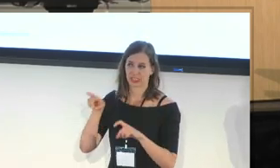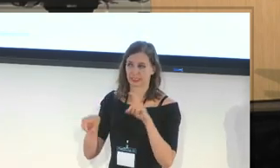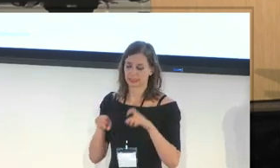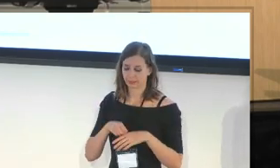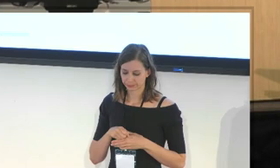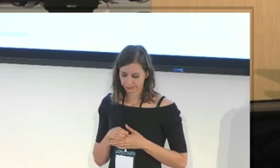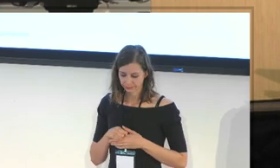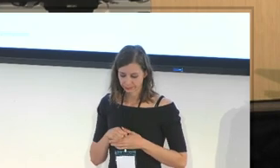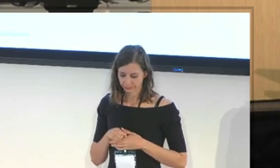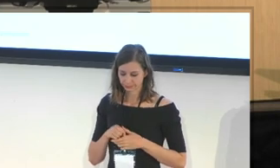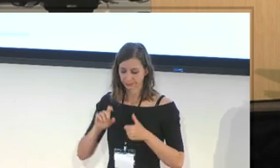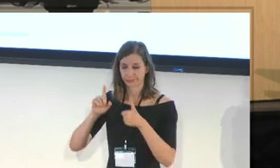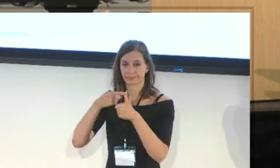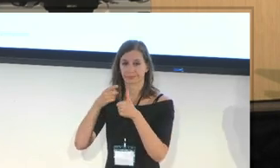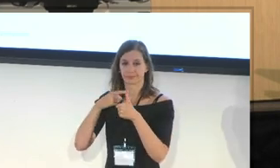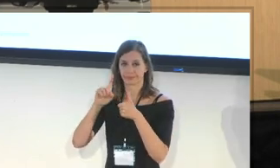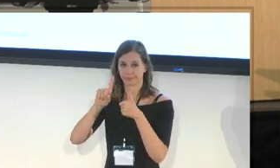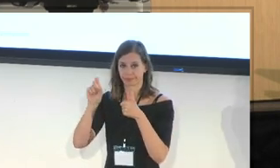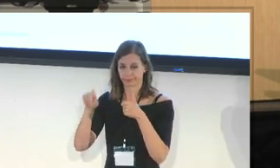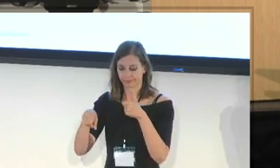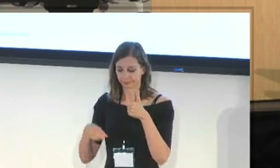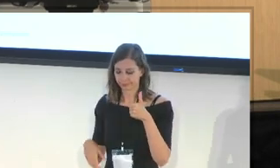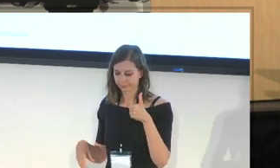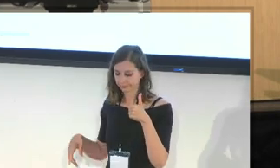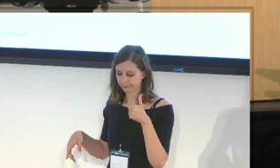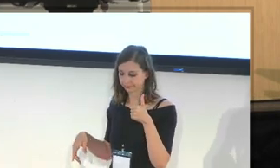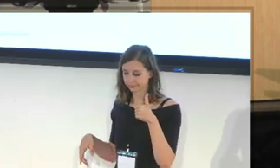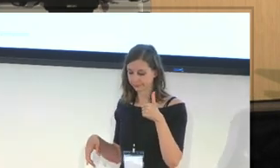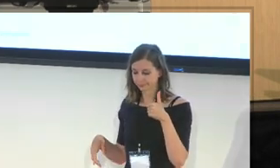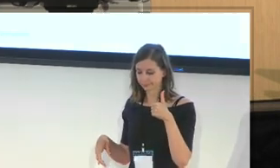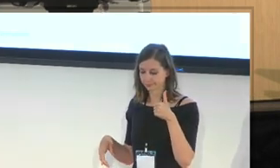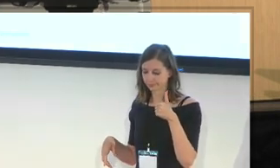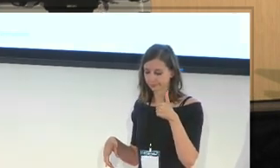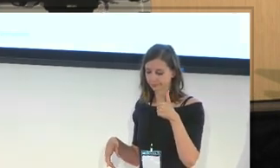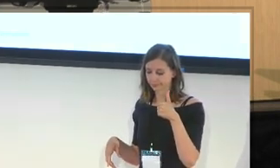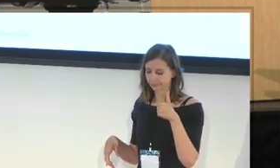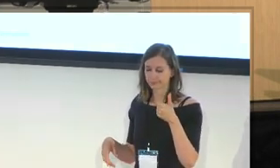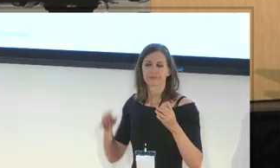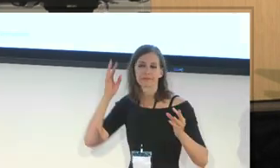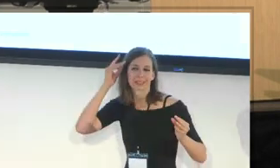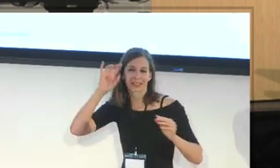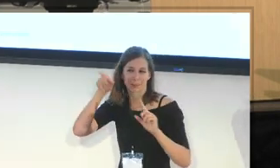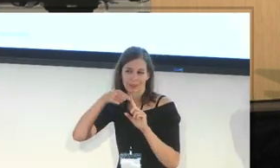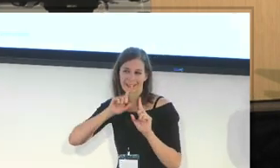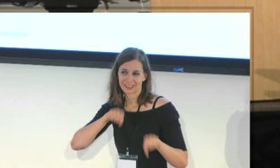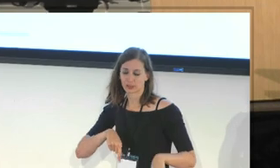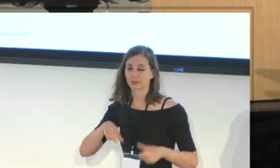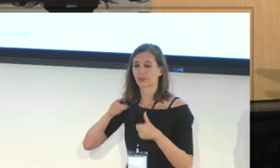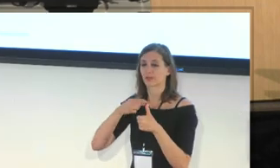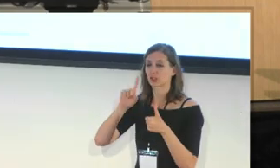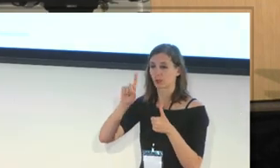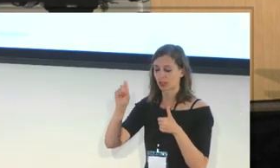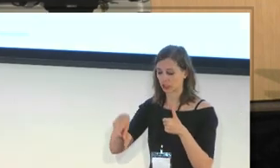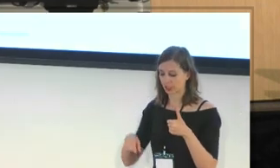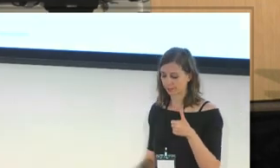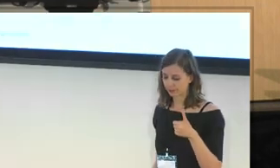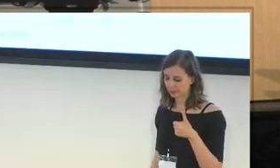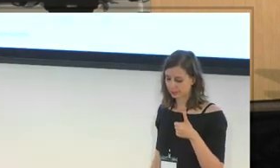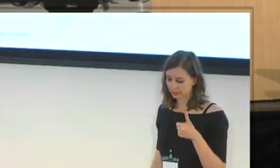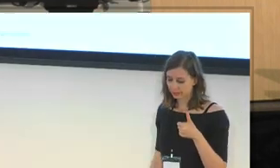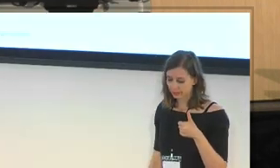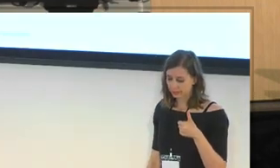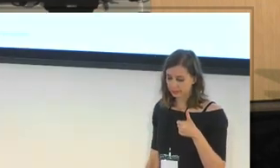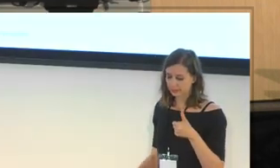well. So I want you to think about the answers to these questions. So the first one is, approximately